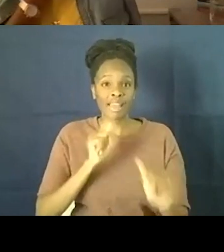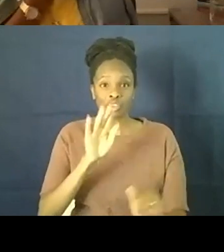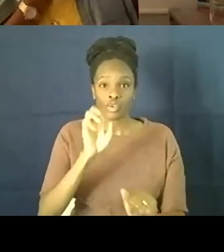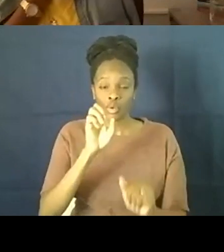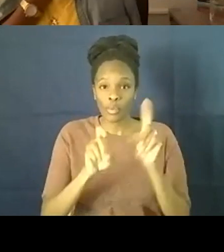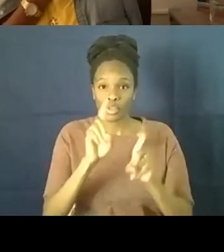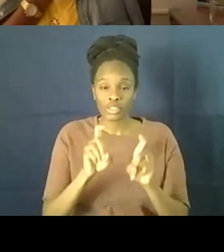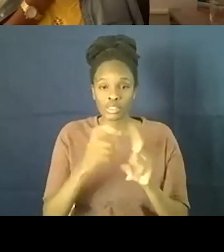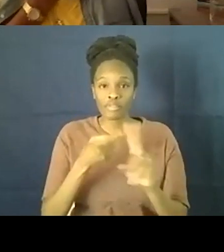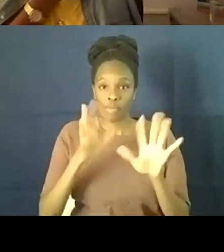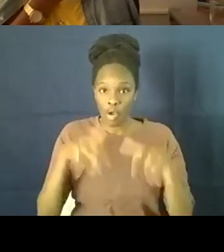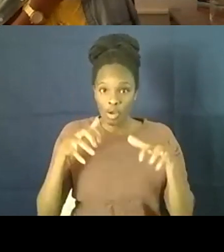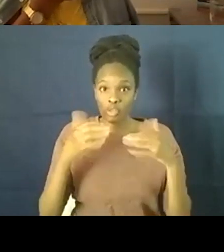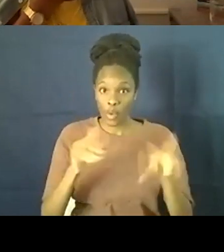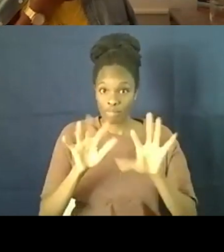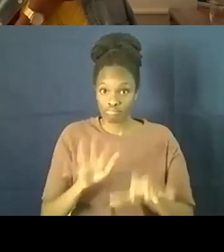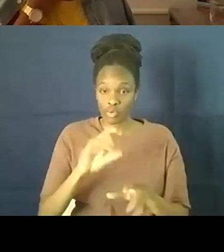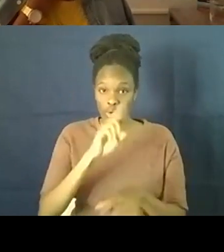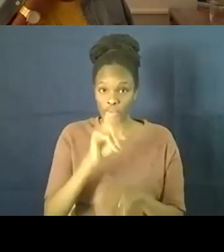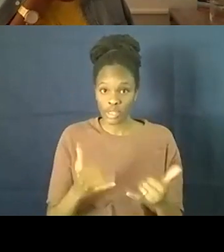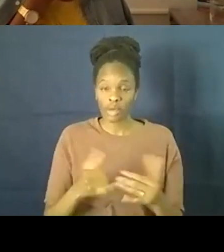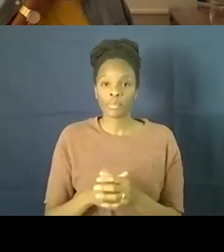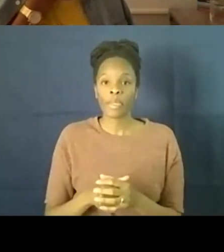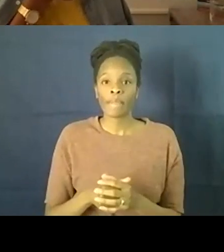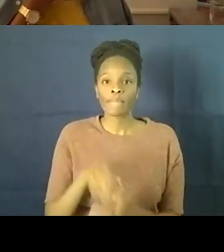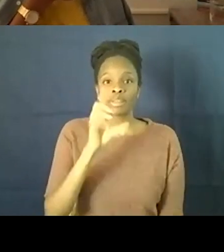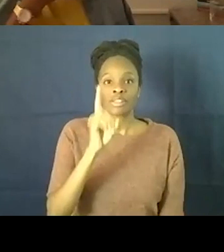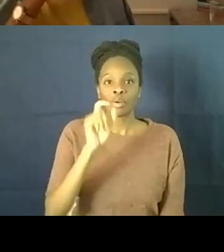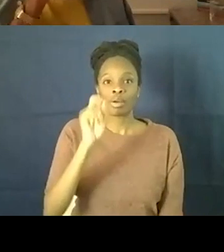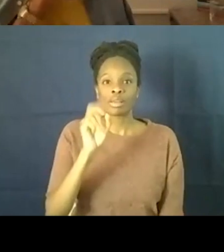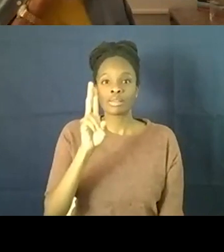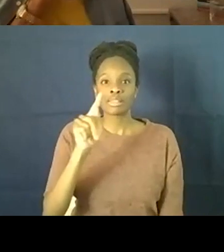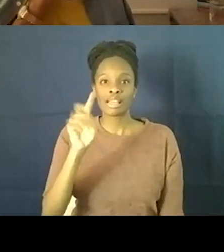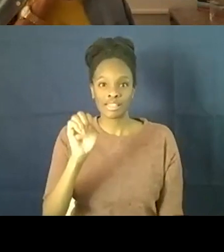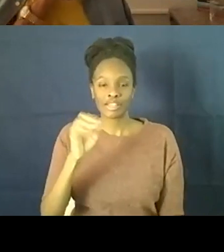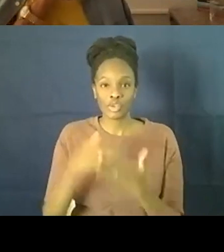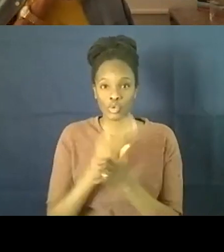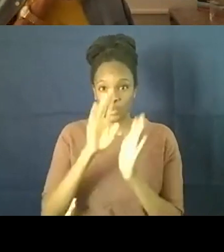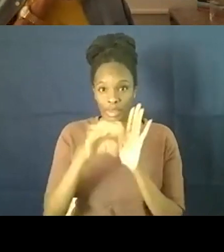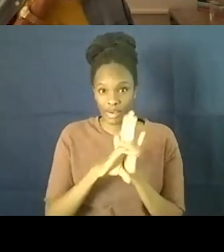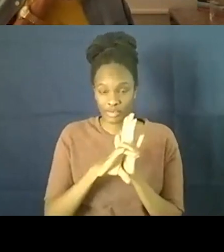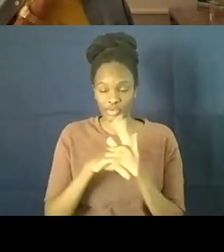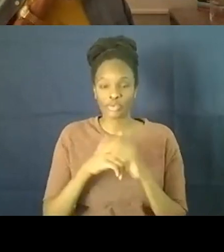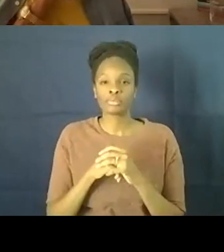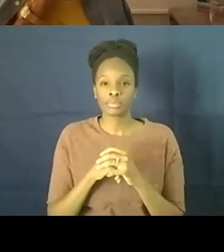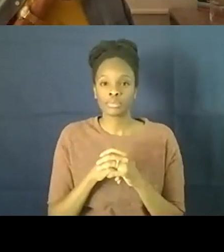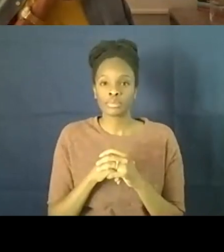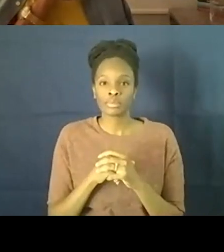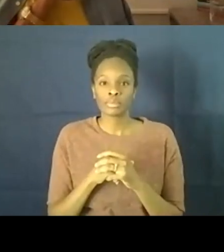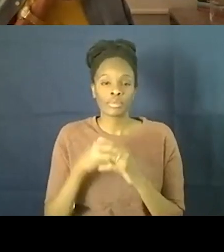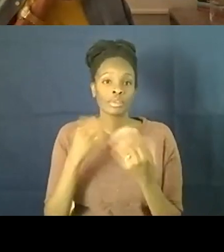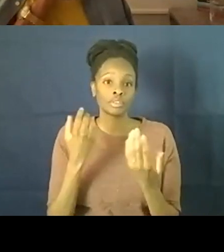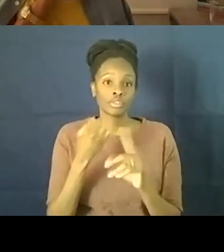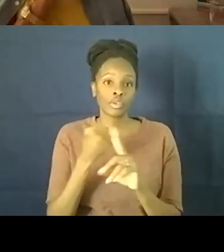now. And the second thing I just want to bring up is that Deontay was a new character introduced in season 3, one of the expanded ensemble that we